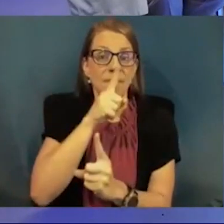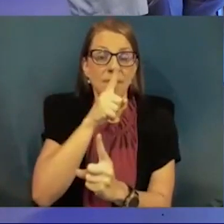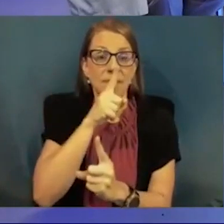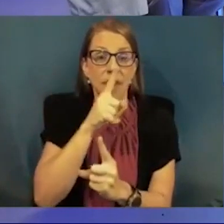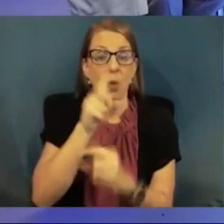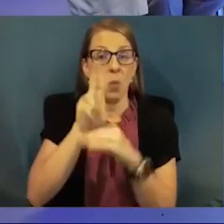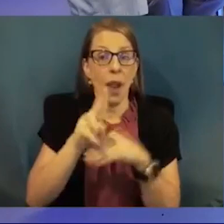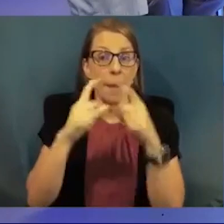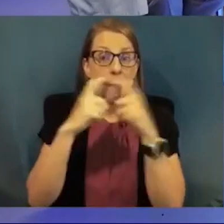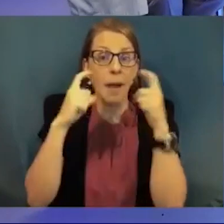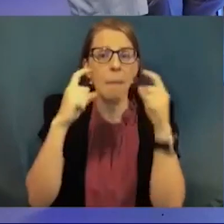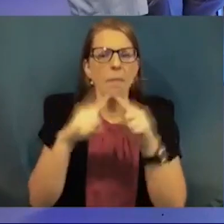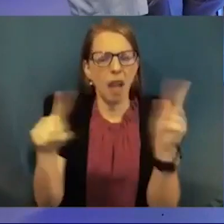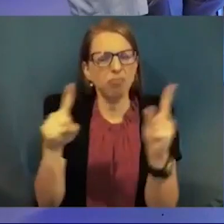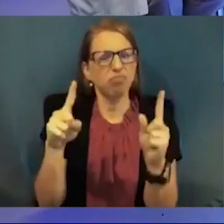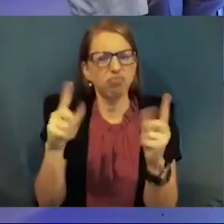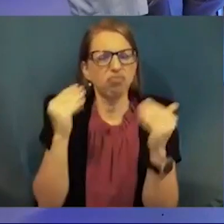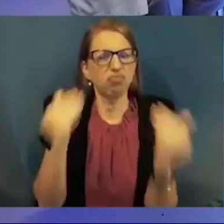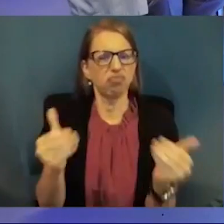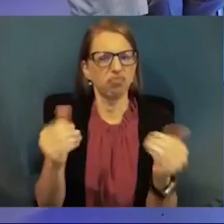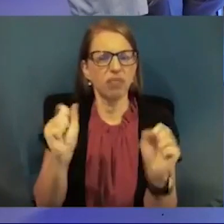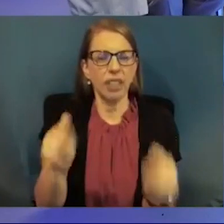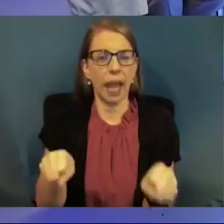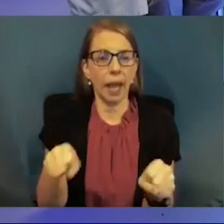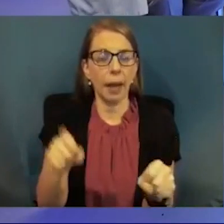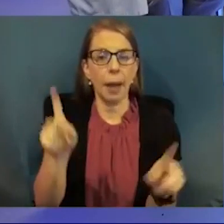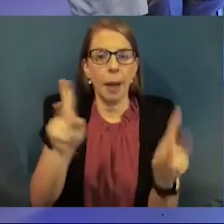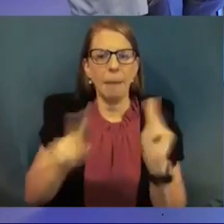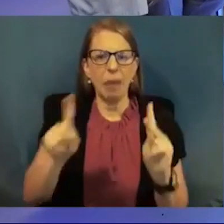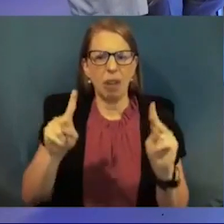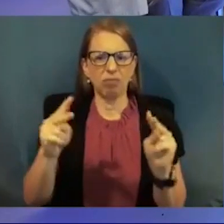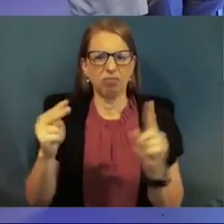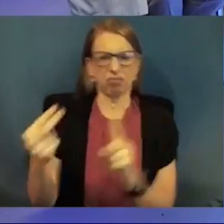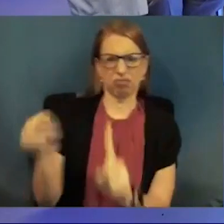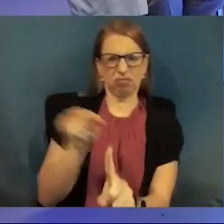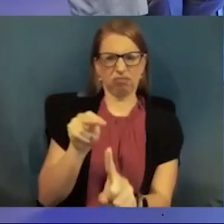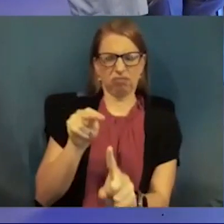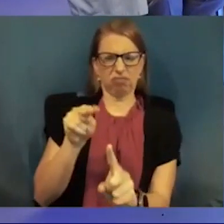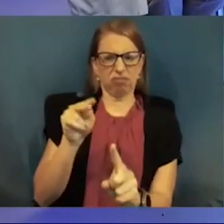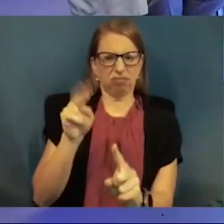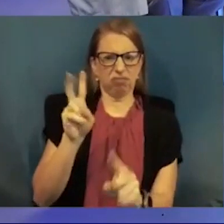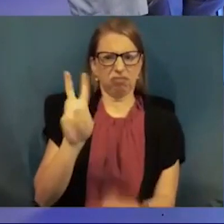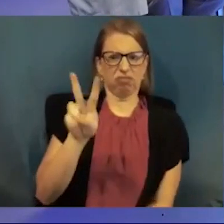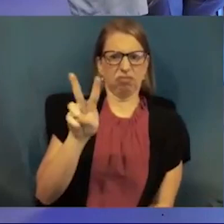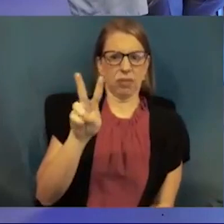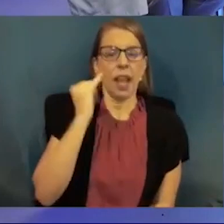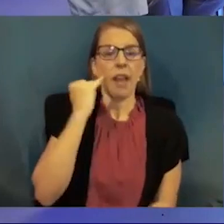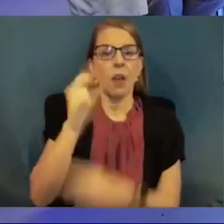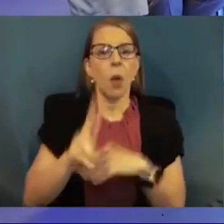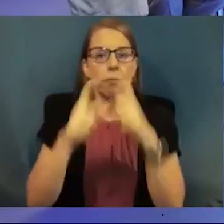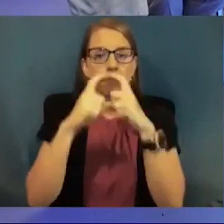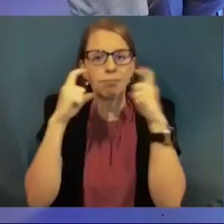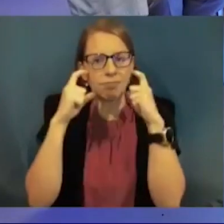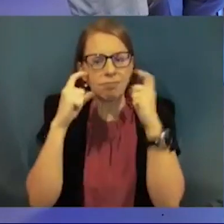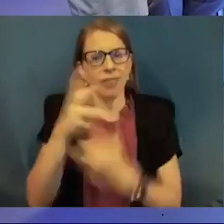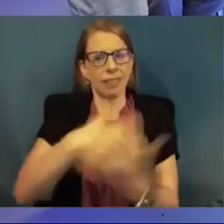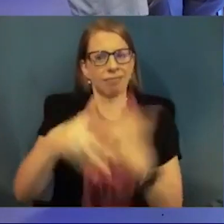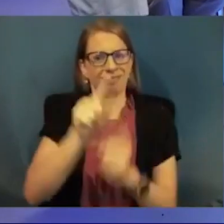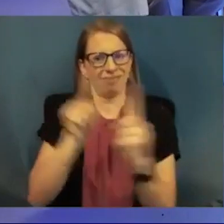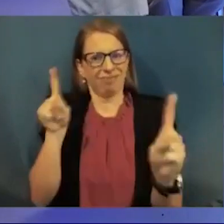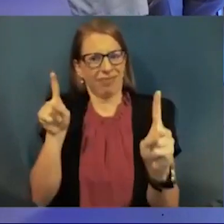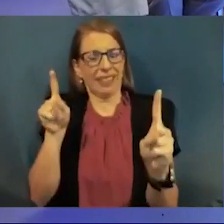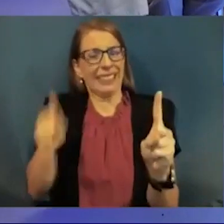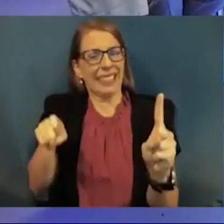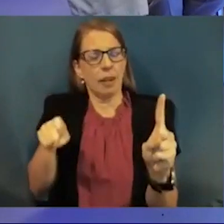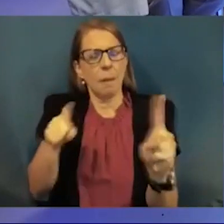should feel free to wear masks and that people won't look at them funny if they're at that concert. He told people to keep their distance, but what struck me as odd about